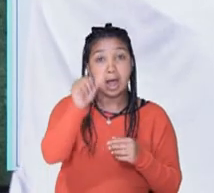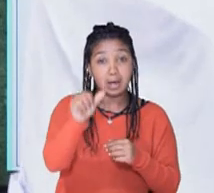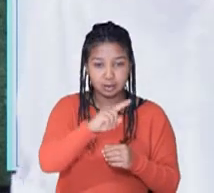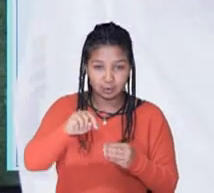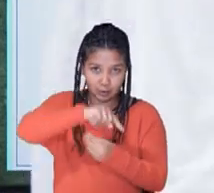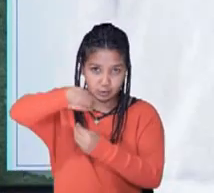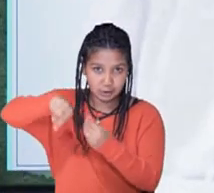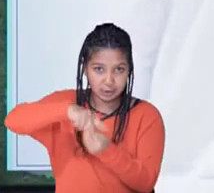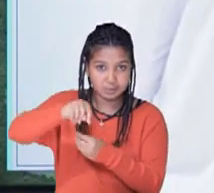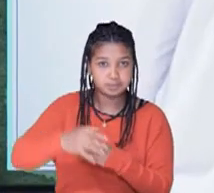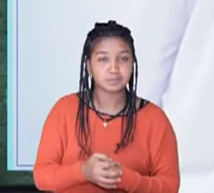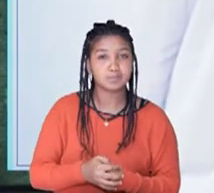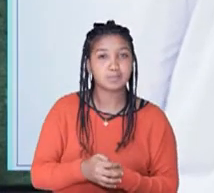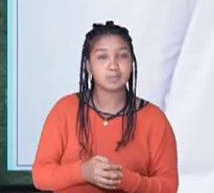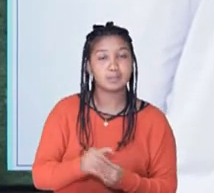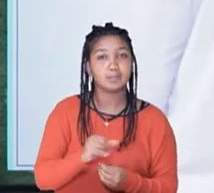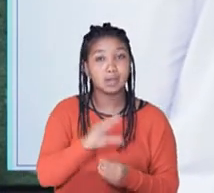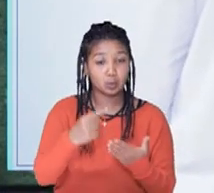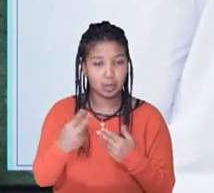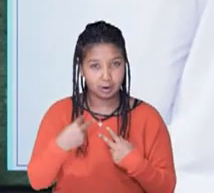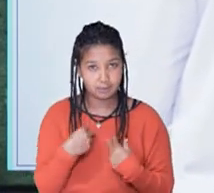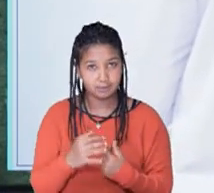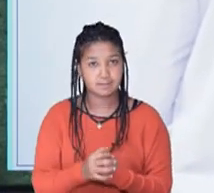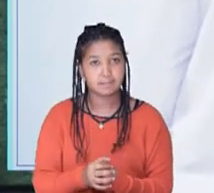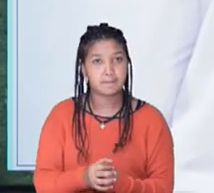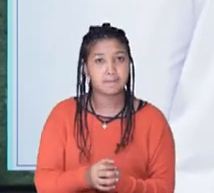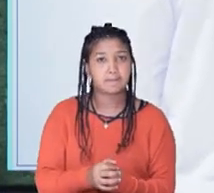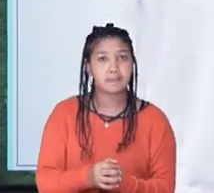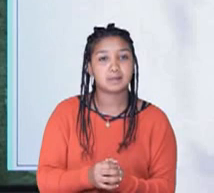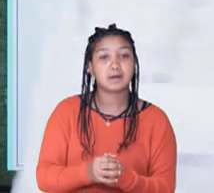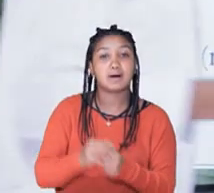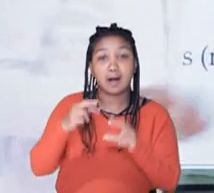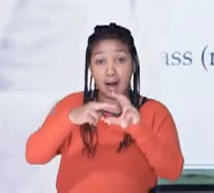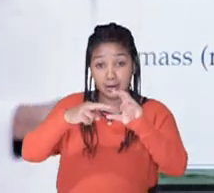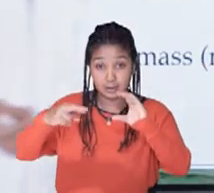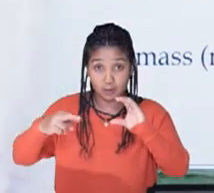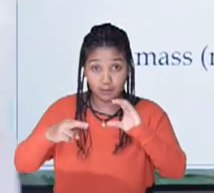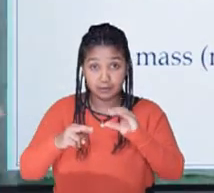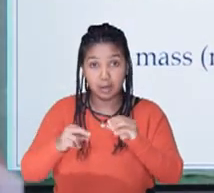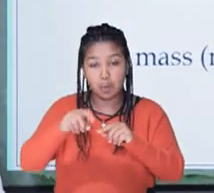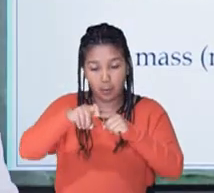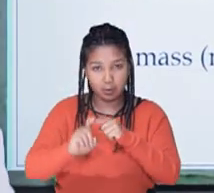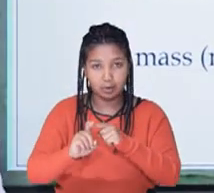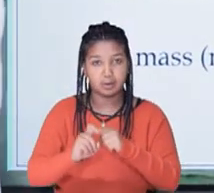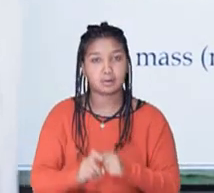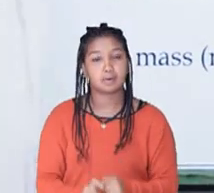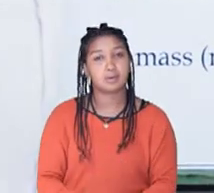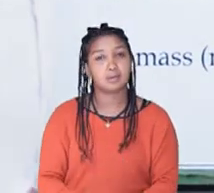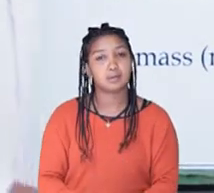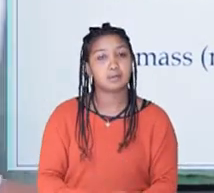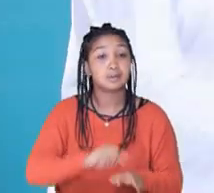of rotation. We have the axis, and here we have the radius of the pulley. We have the radius of the